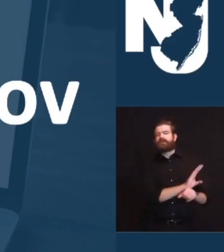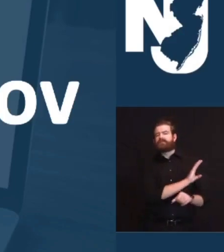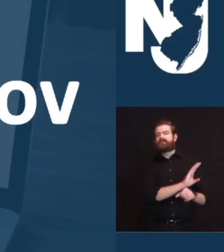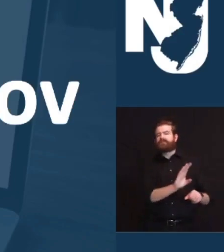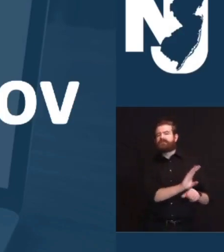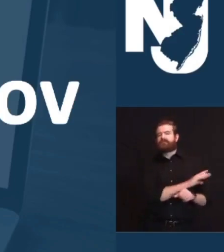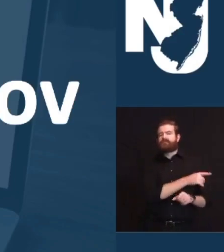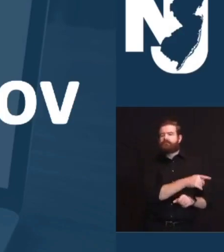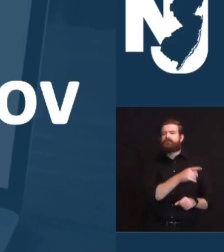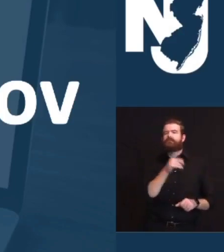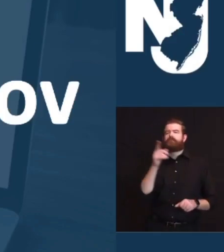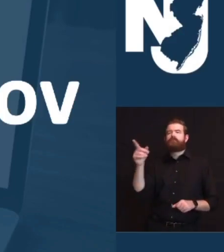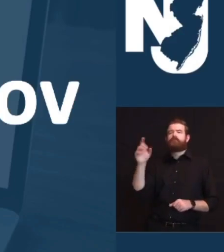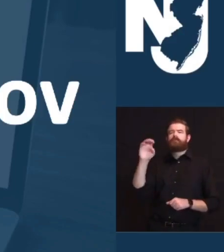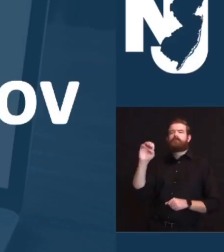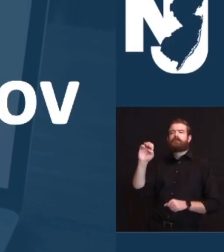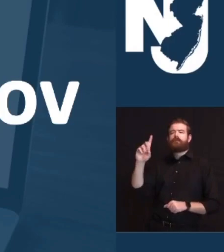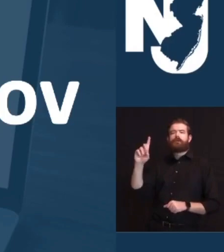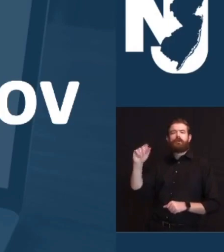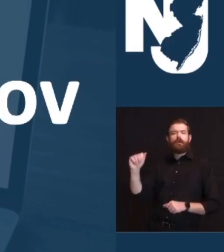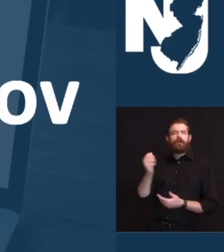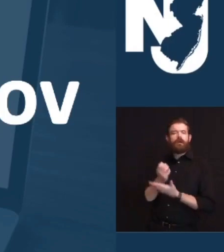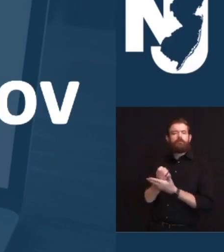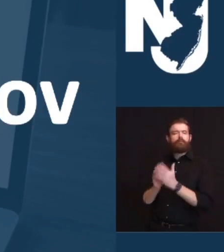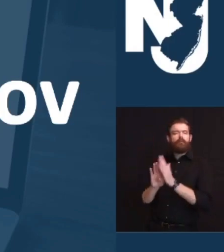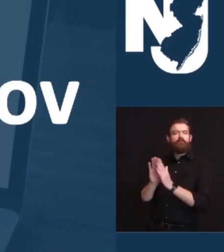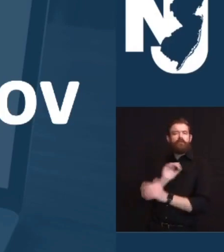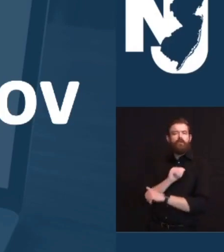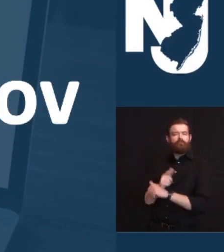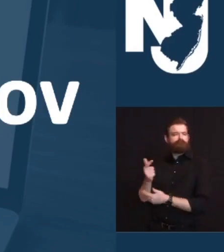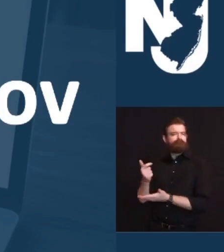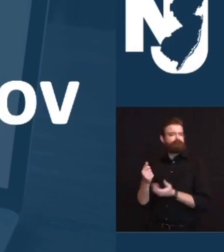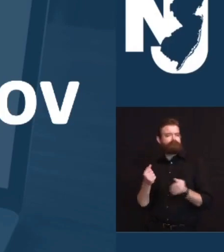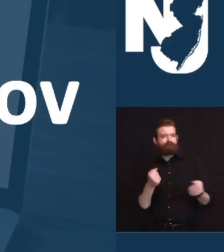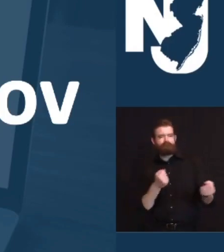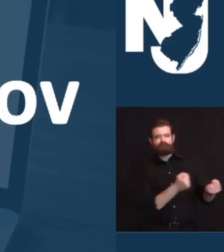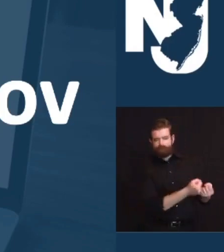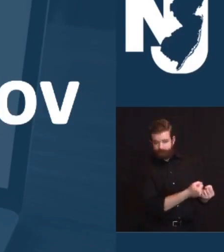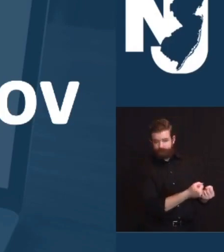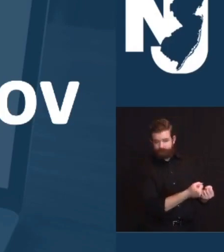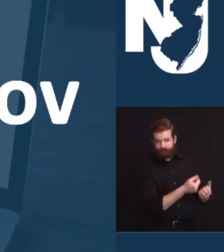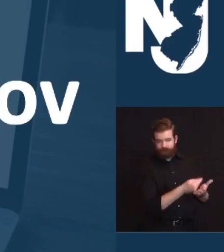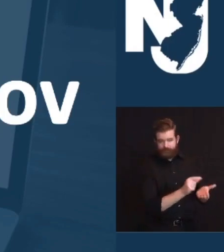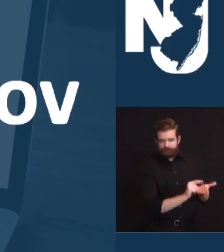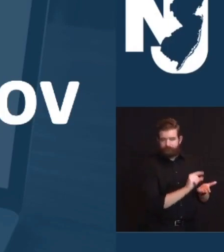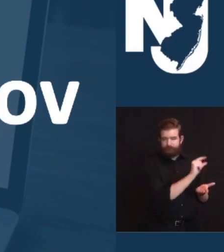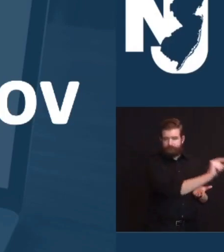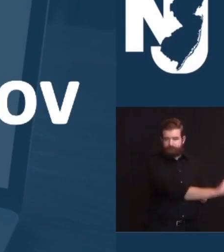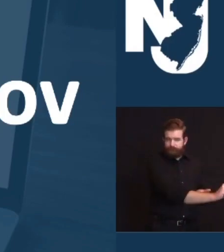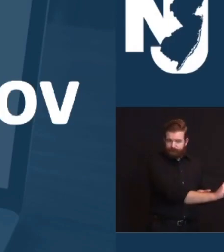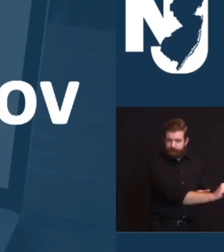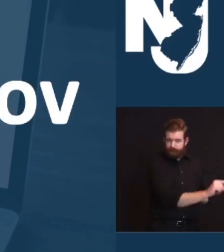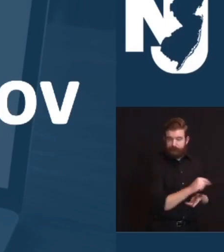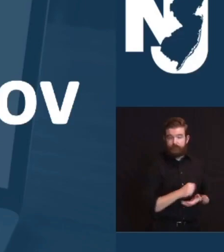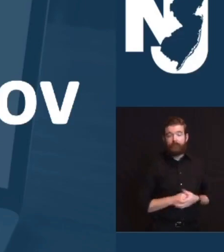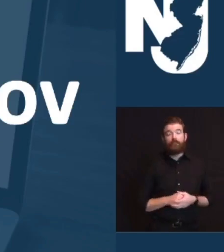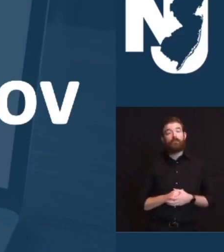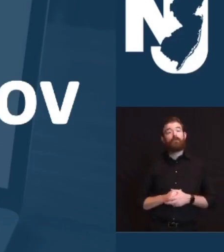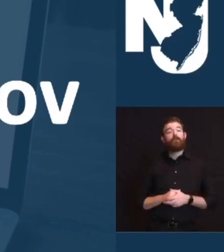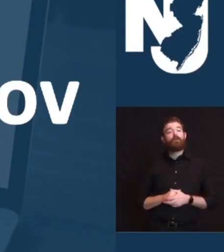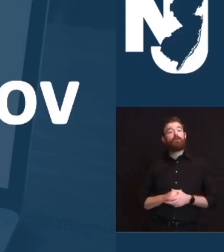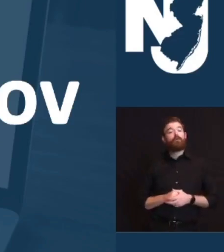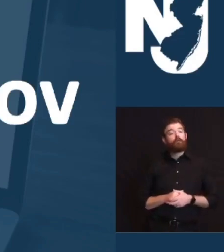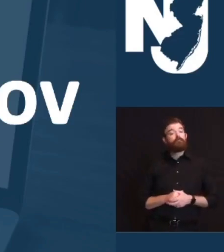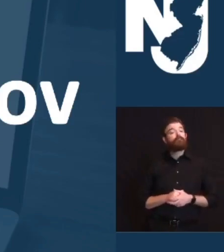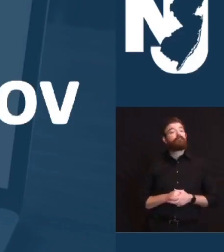and more prosperous future as we look forward to our eventual emergence from this pandemic. Today, we're heading to Morristown,